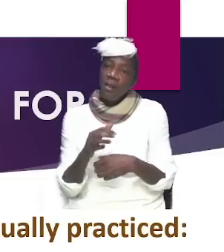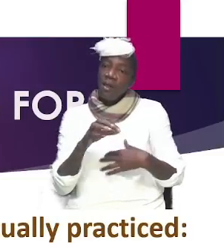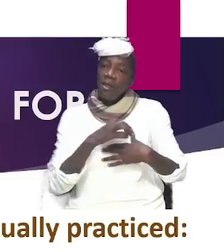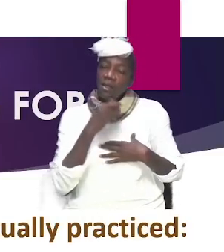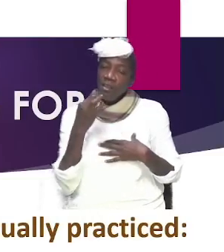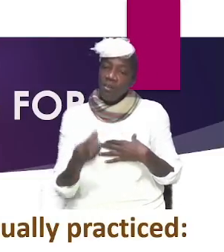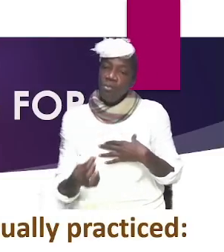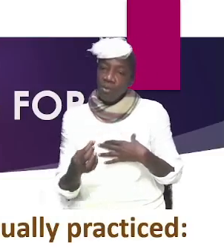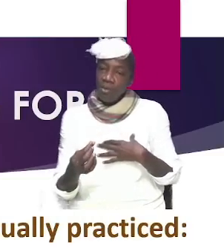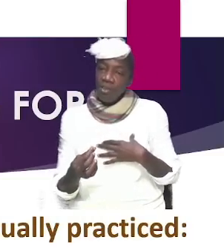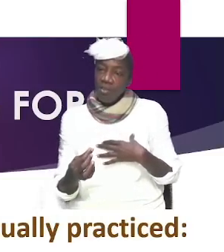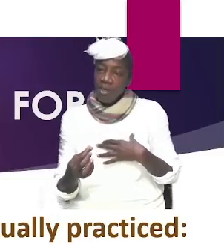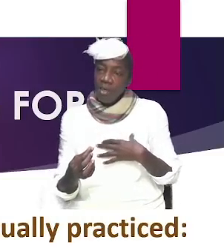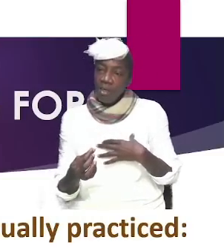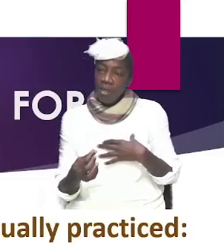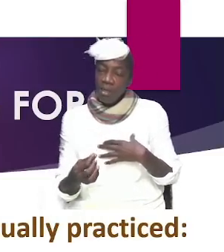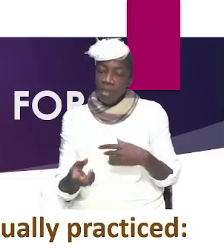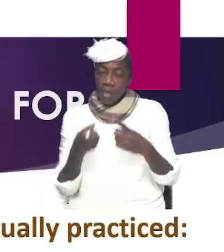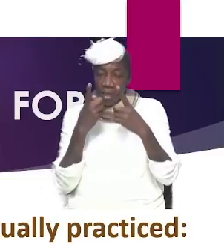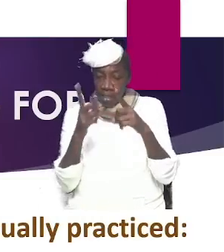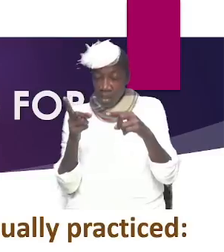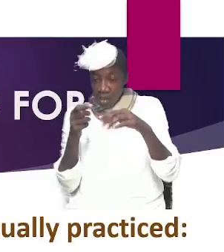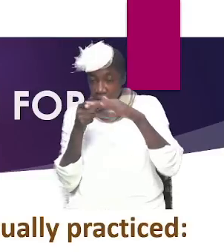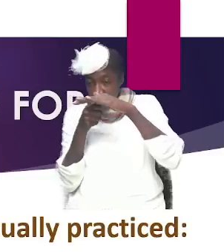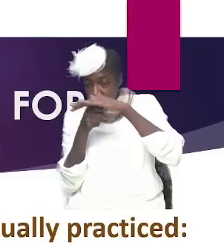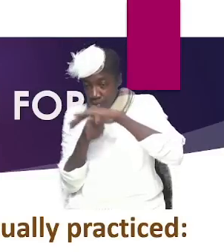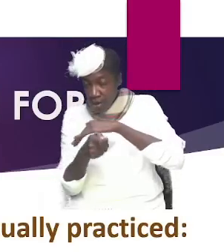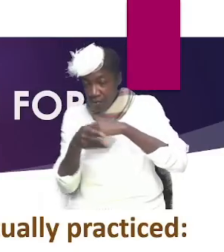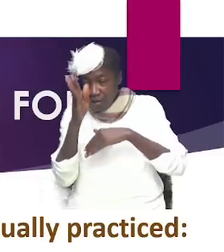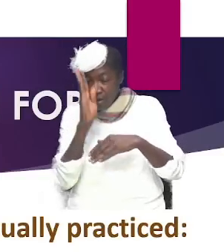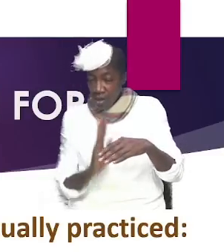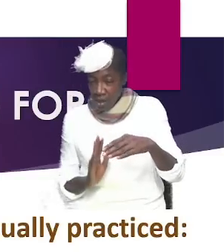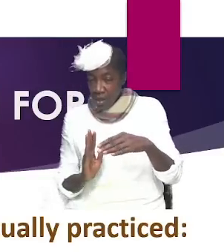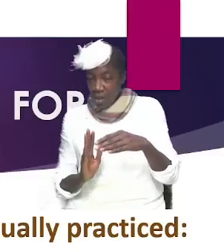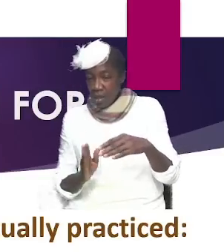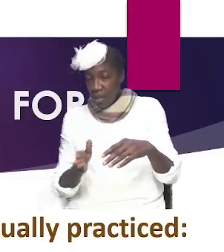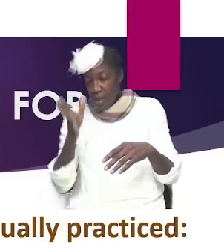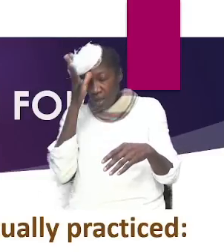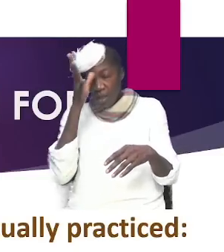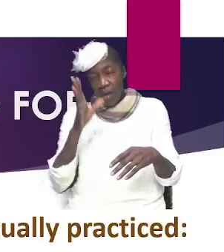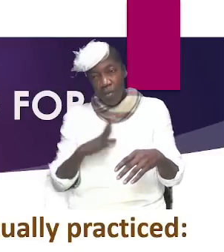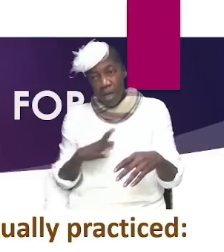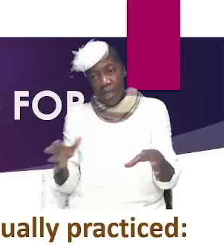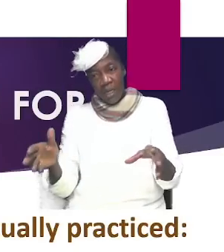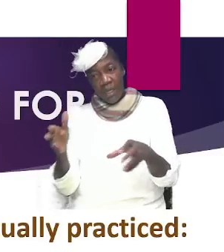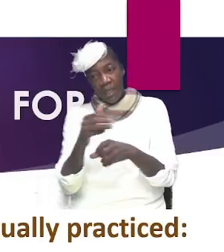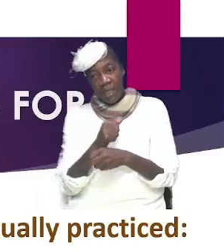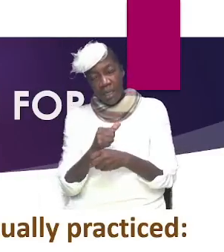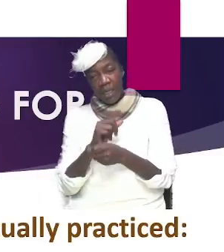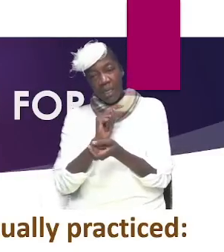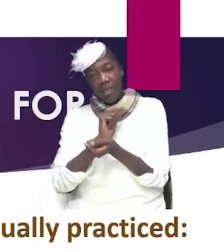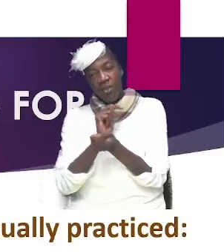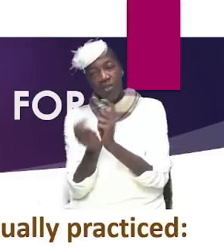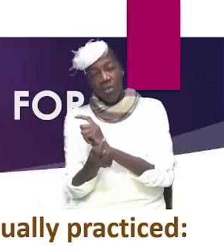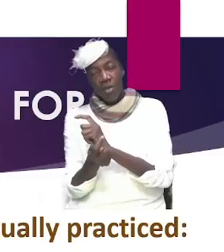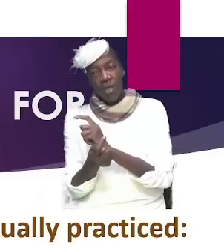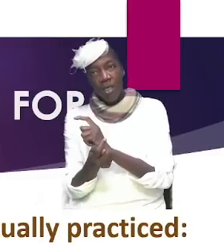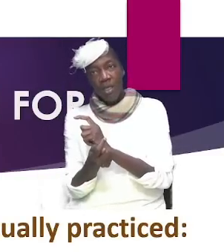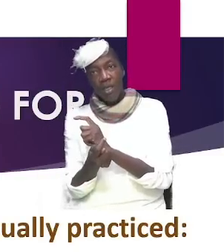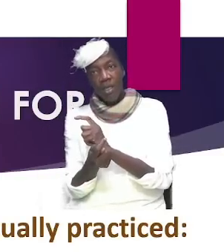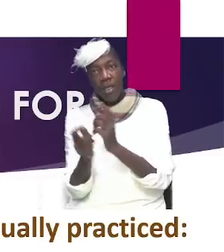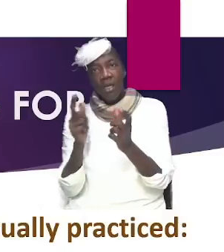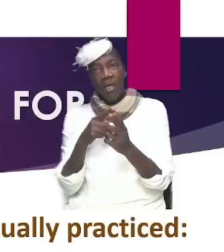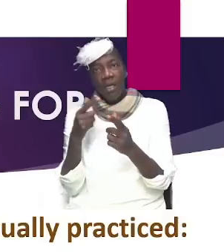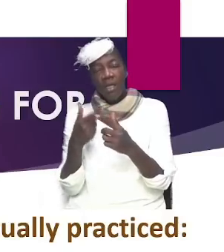spiritual discipline that should be done in private between God and man, and they took it and they turned it around. So after a